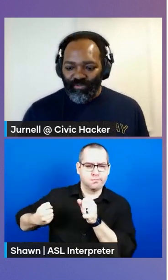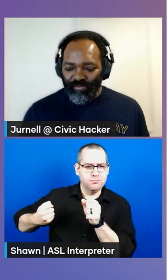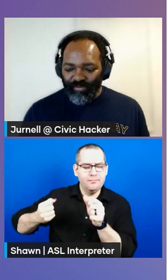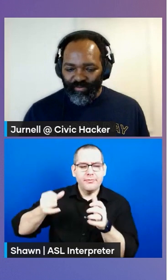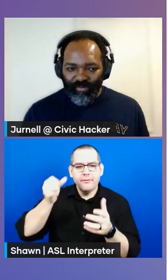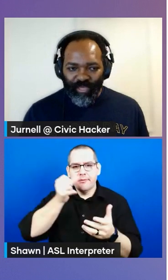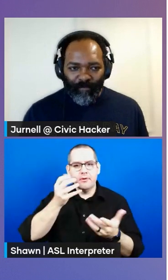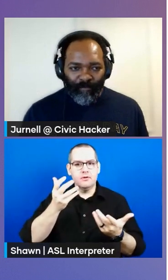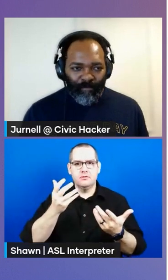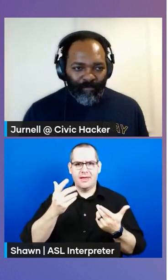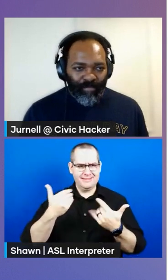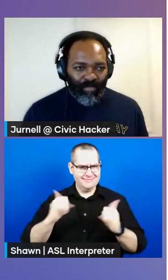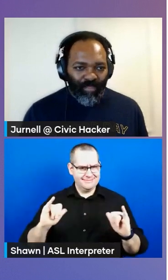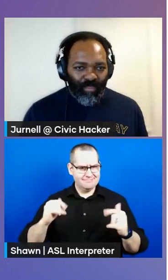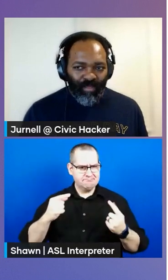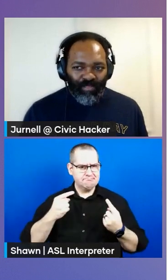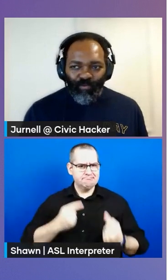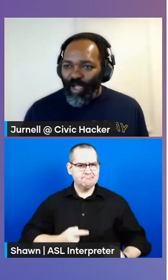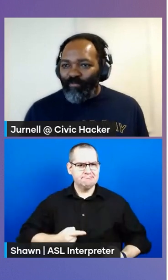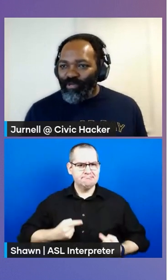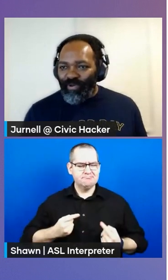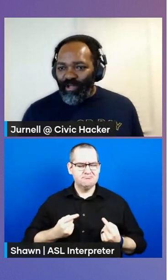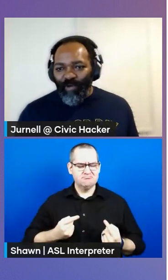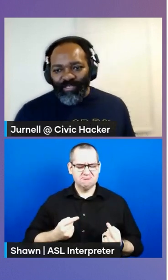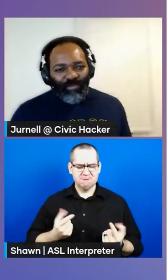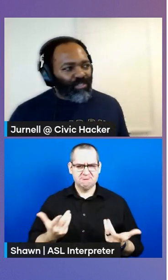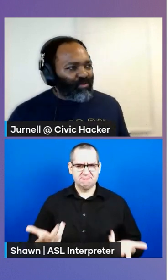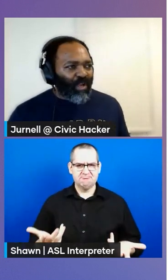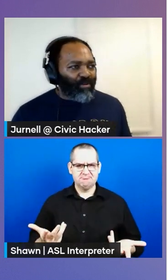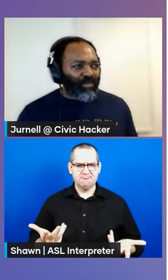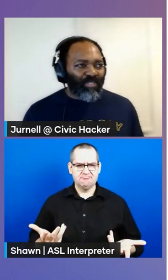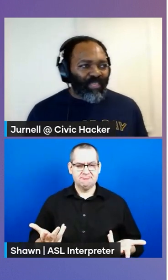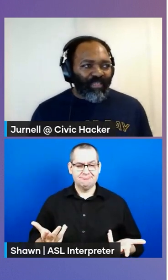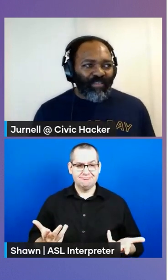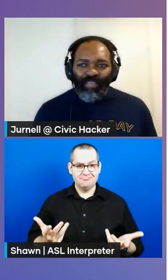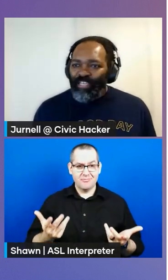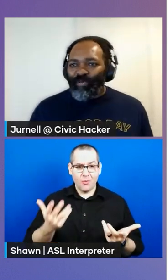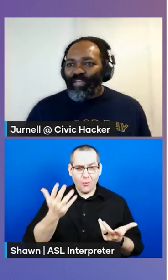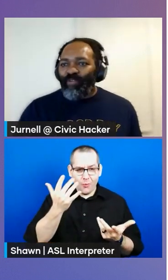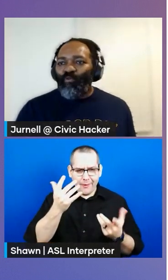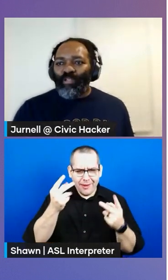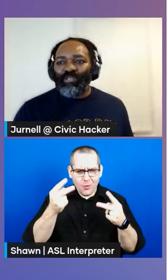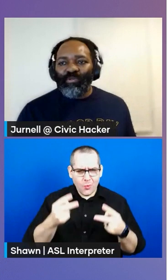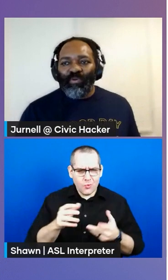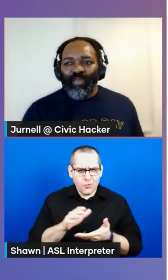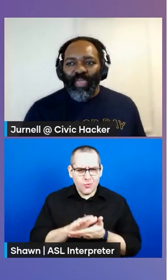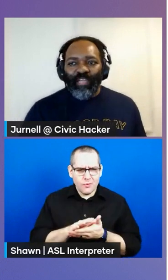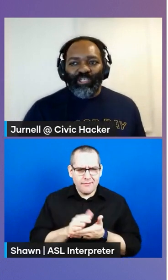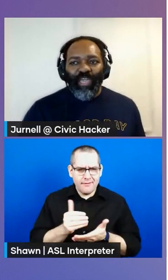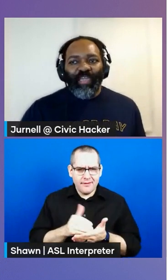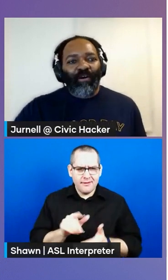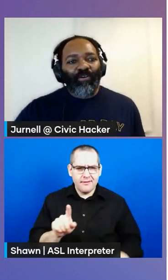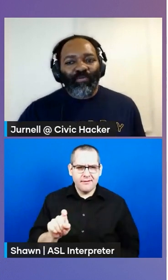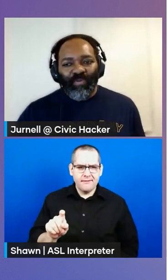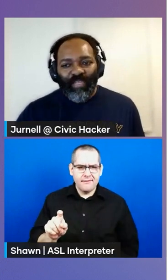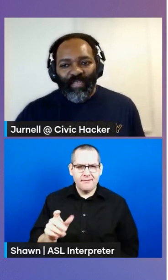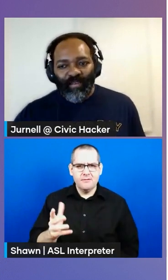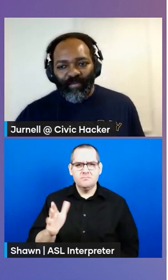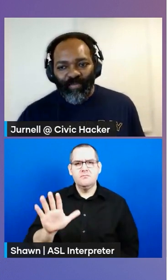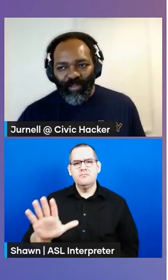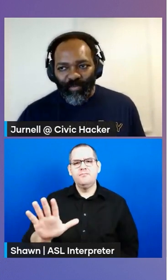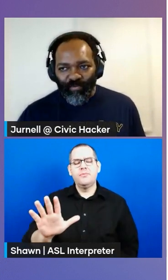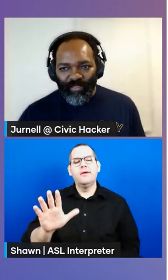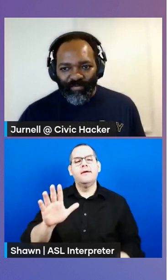issue. Okay. So why are students doing code schools again? It's because they want to educate and